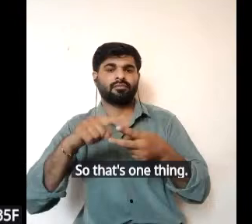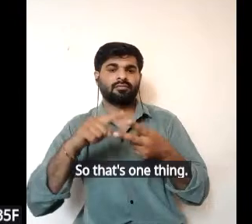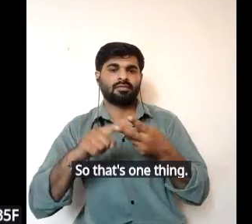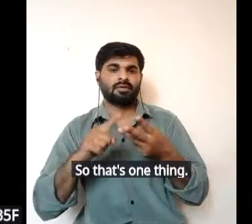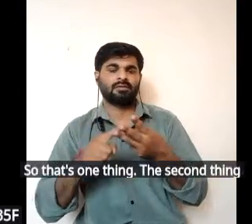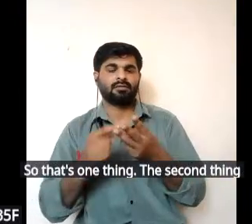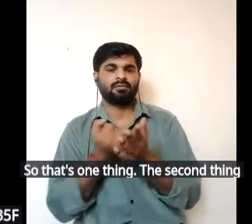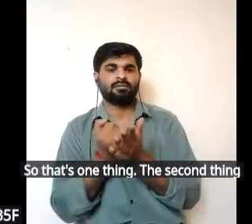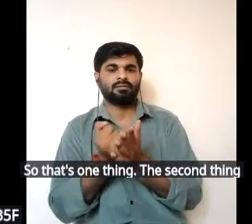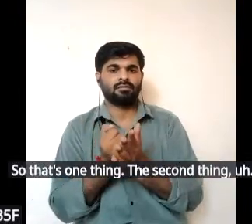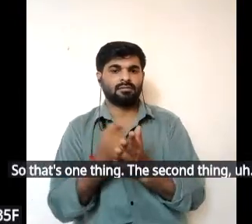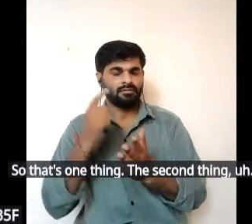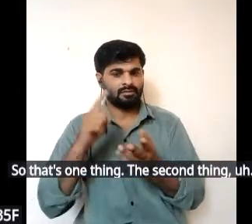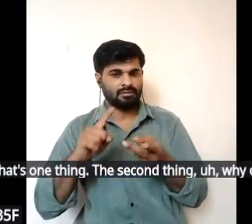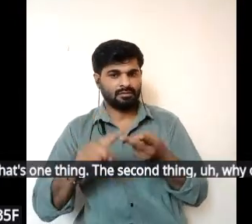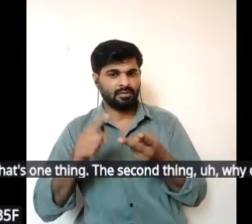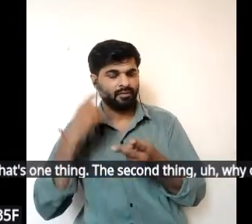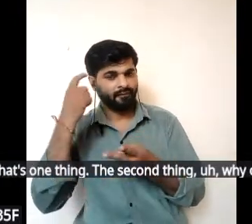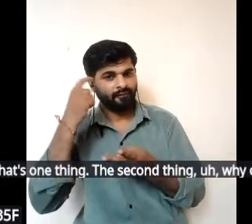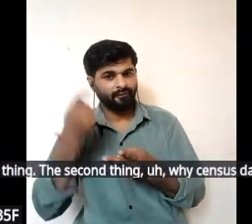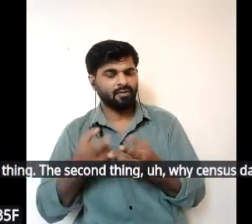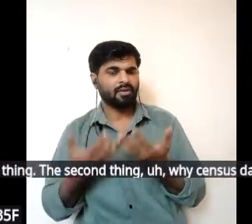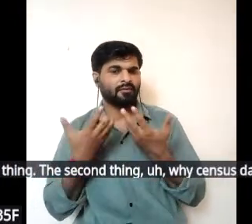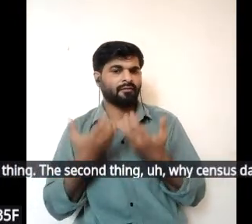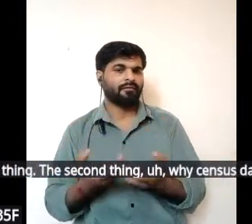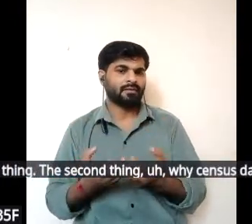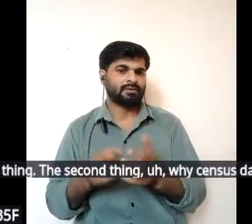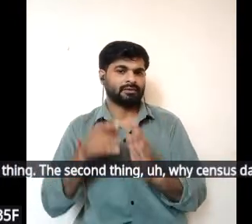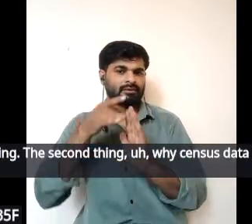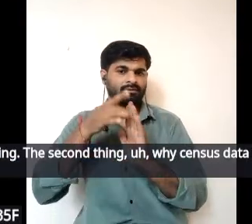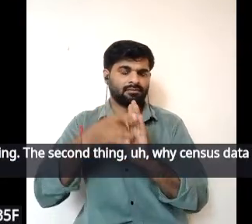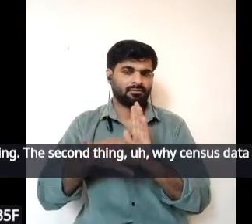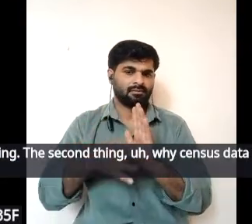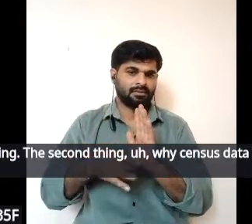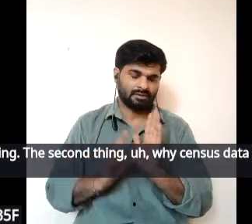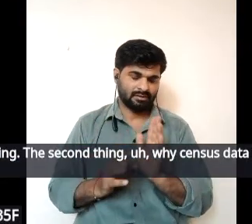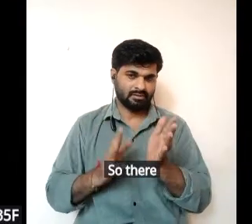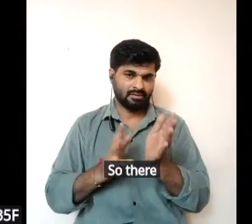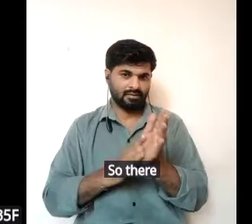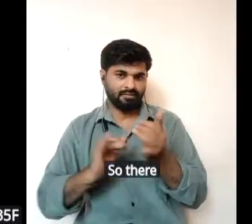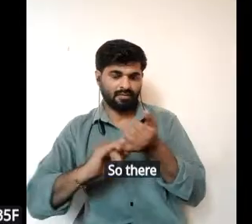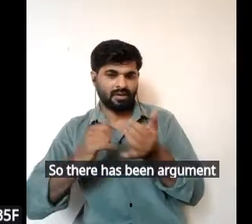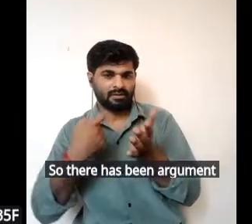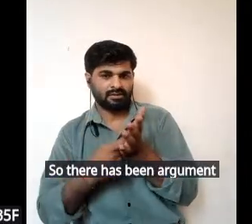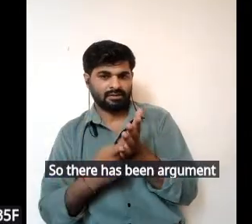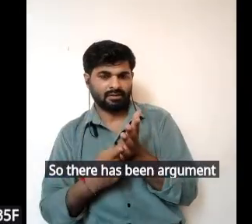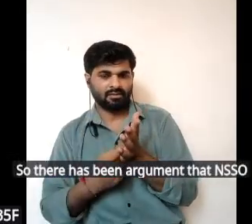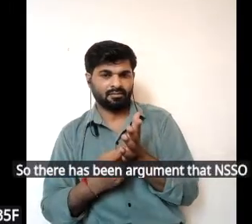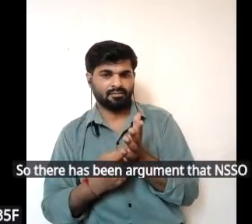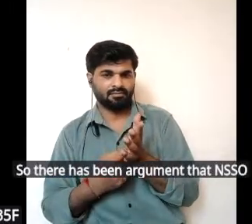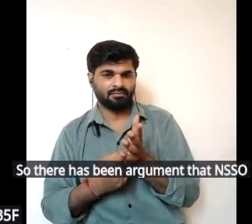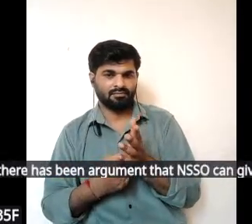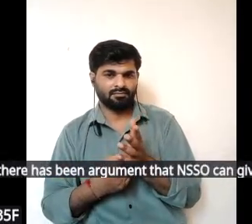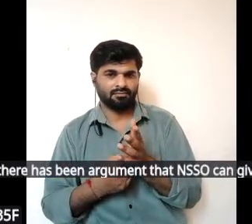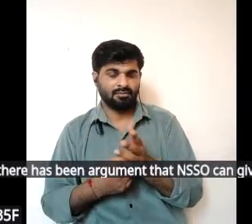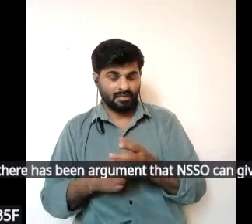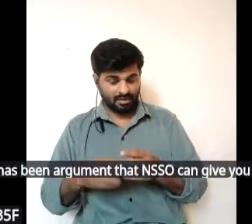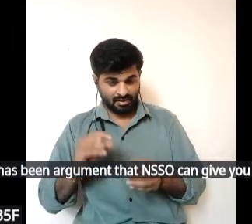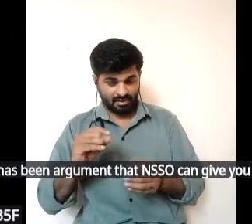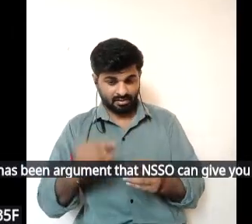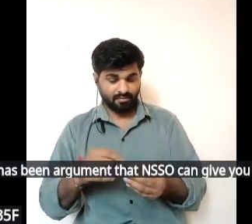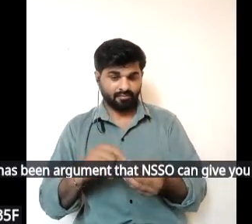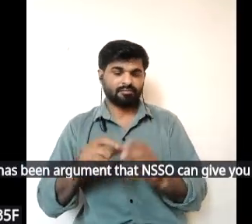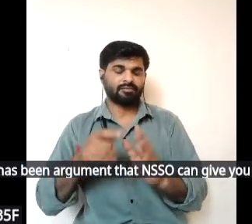thing, why census data is important and why NSSO. So there has been argument that NSSO can give you better data as